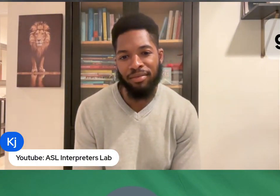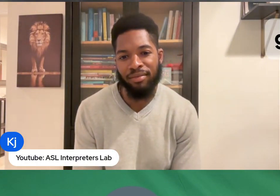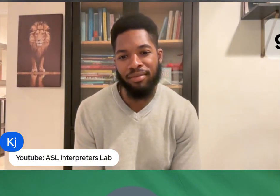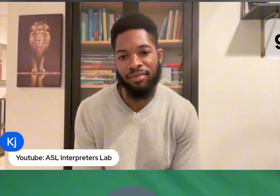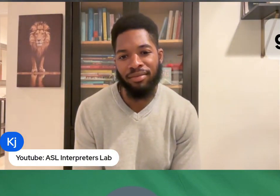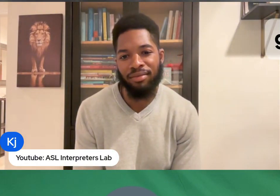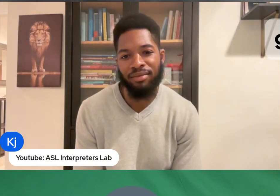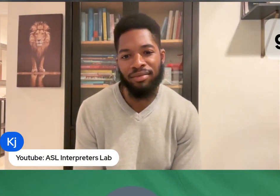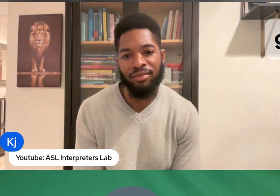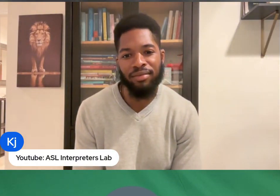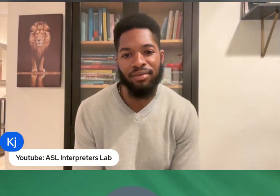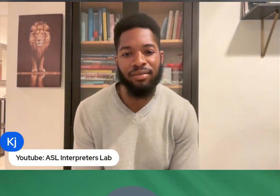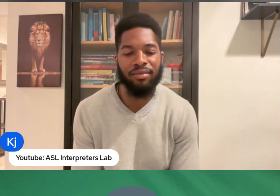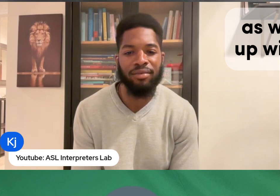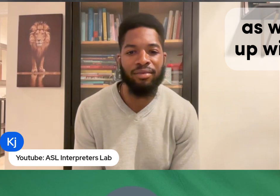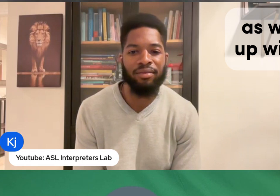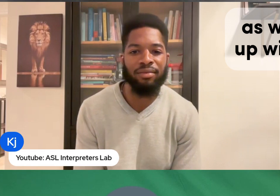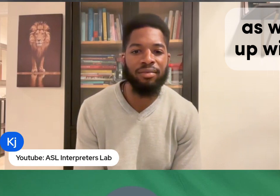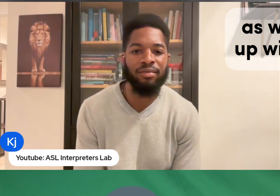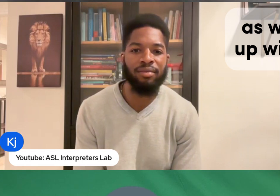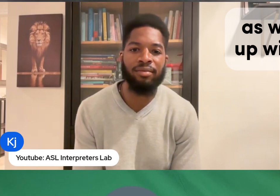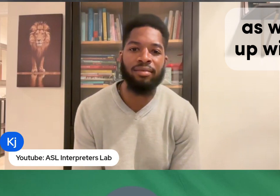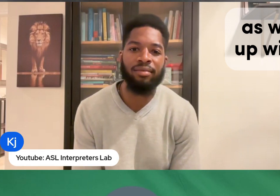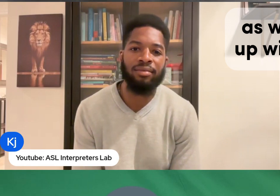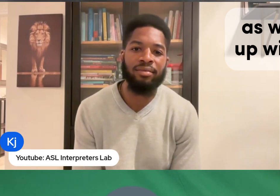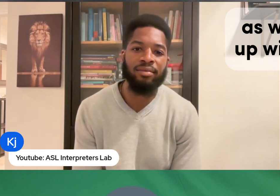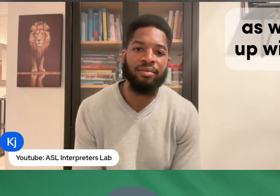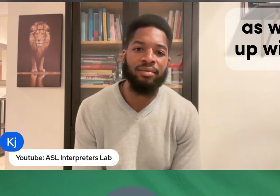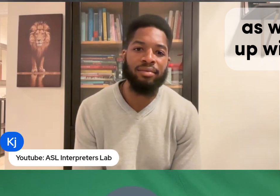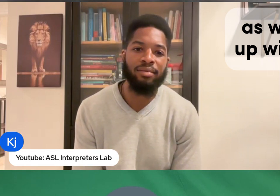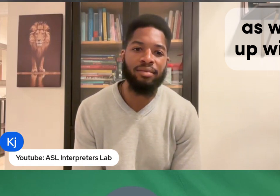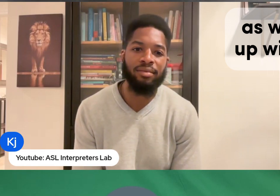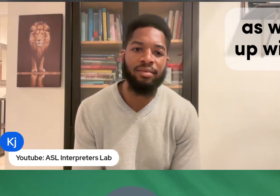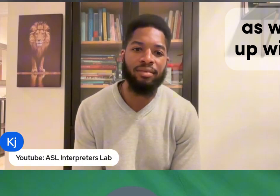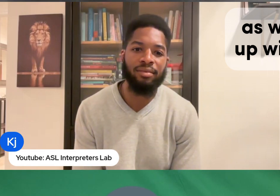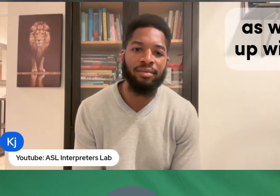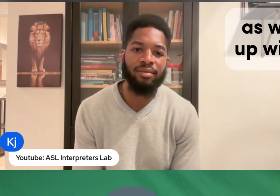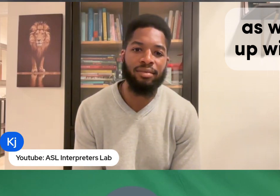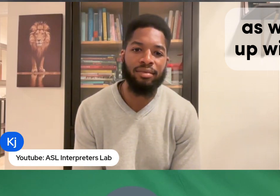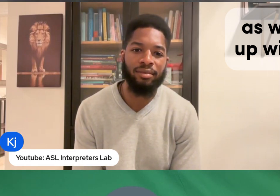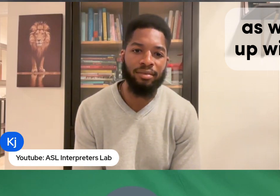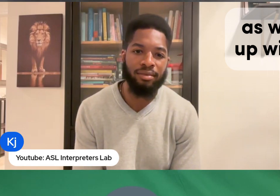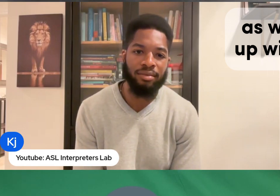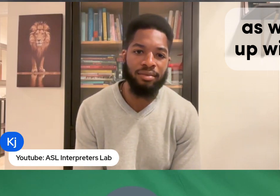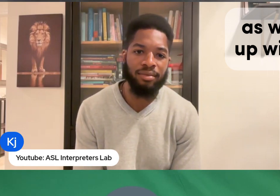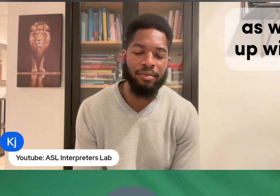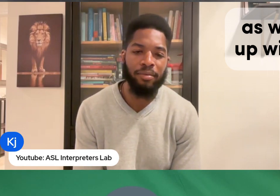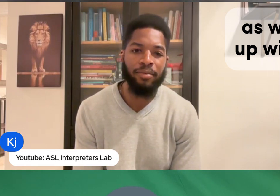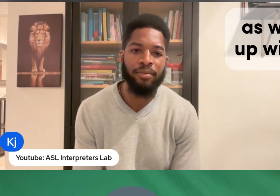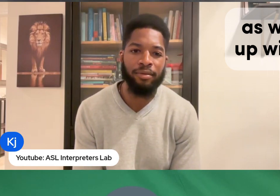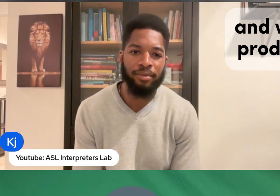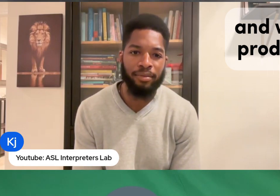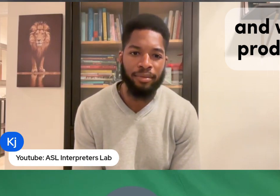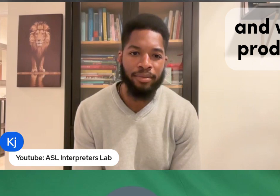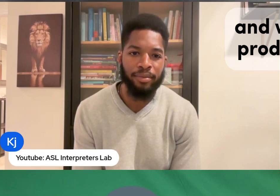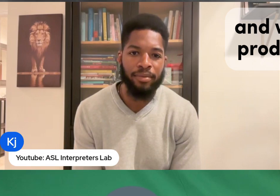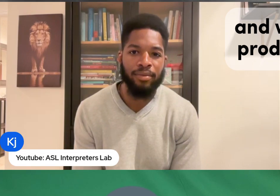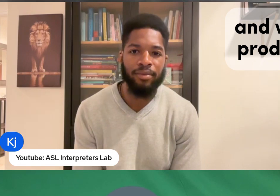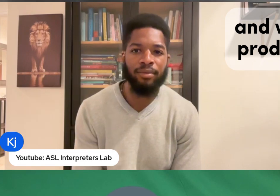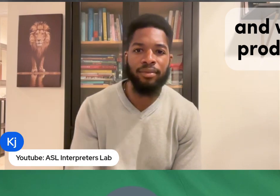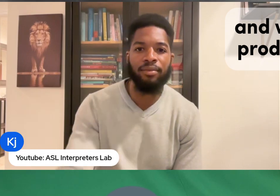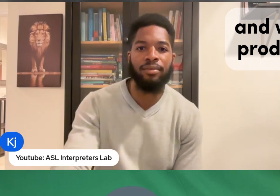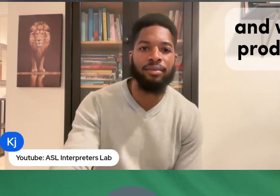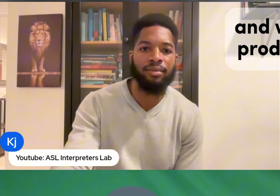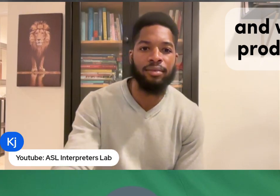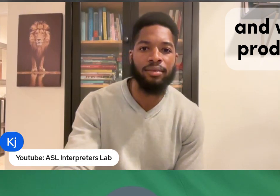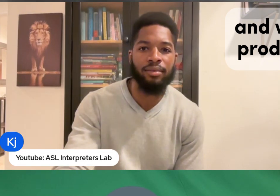generationally speaking, as with anything that you grew up with and it was the norm, Okay. and we